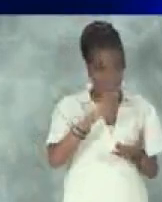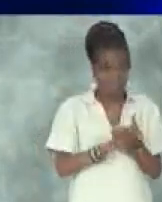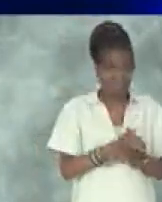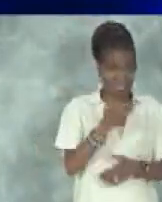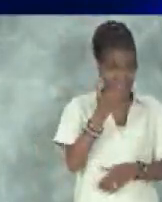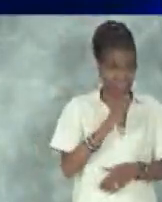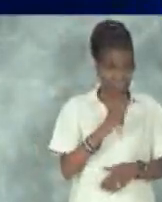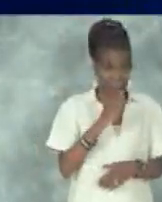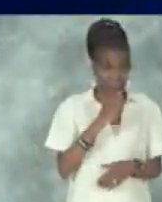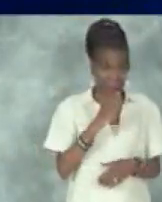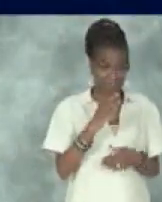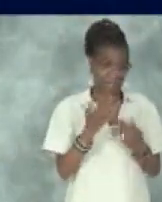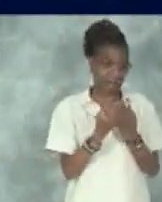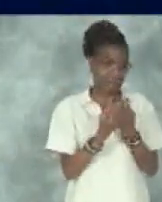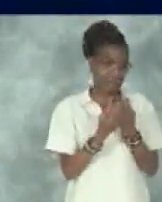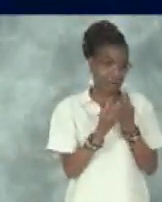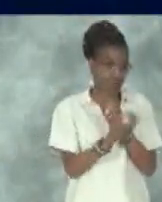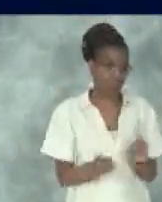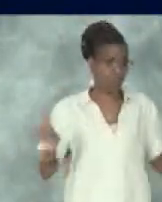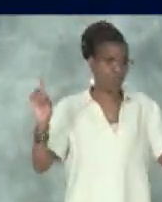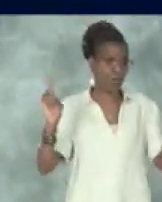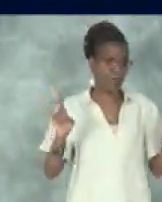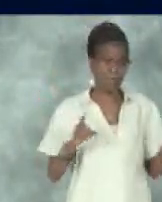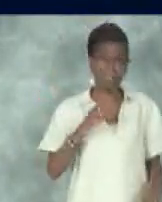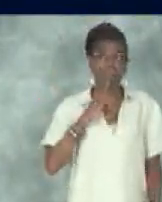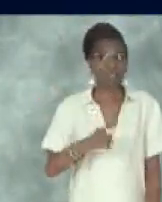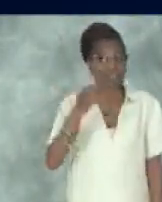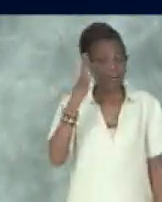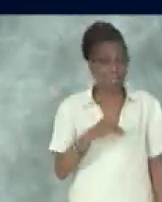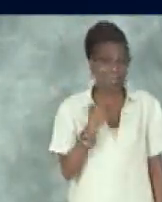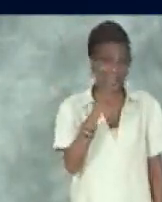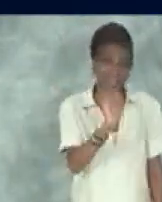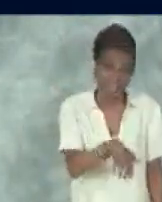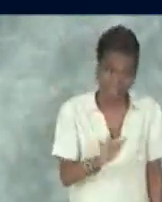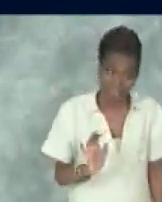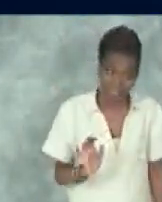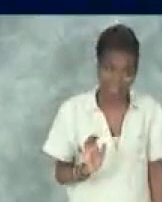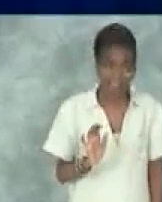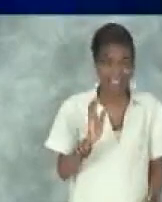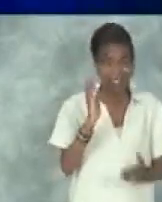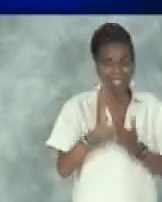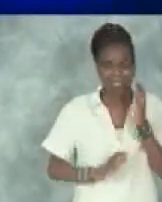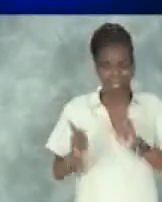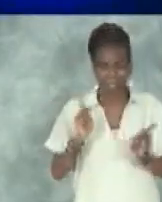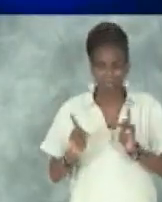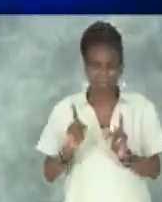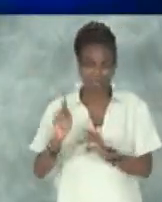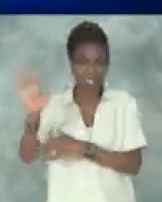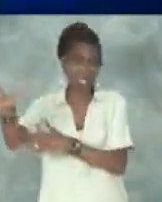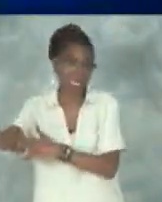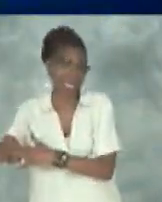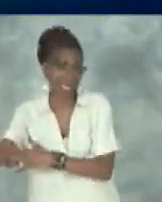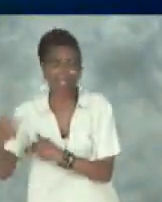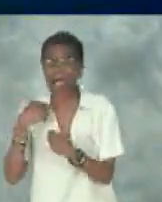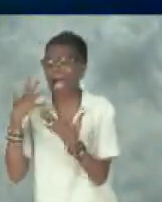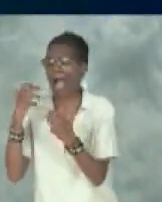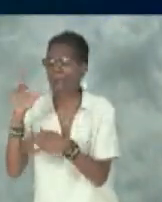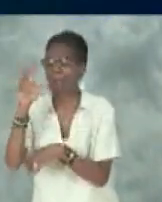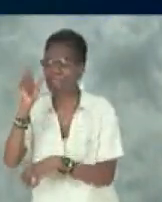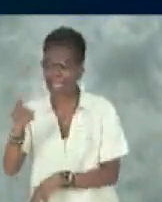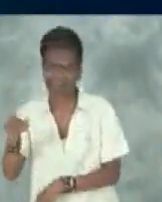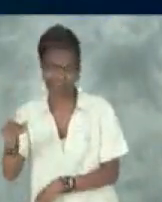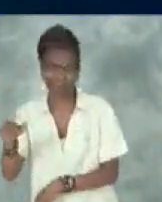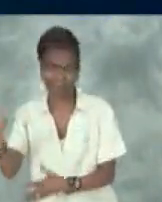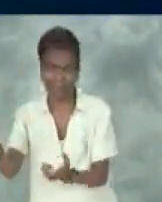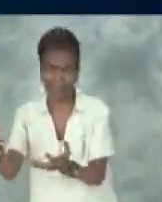sure God said so. Y'all gonna get mad at me? Some of us out here laying hands on cars that God ain't tell you he was giving